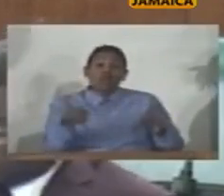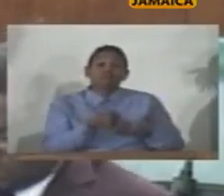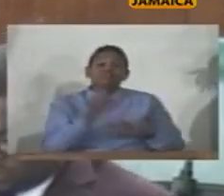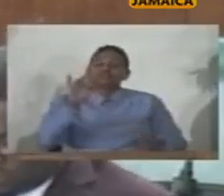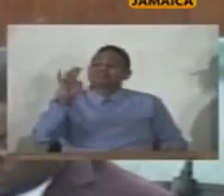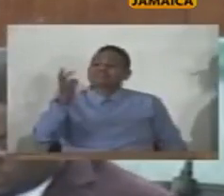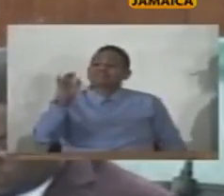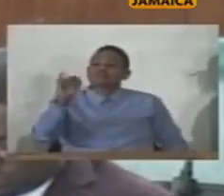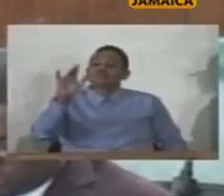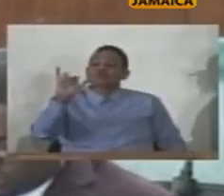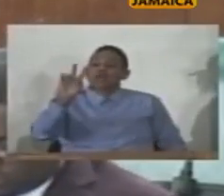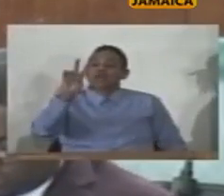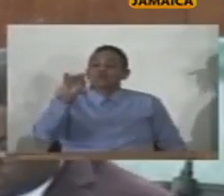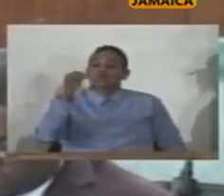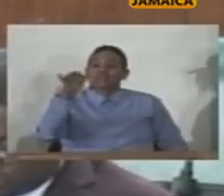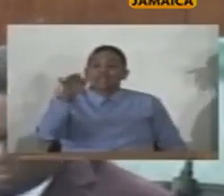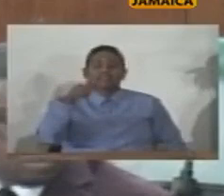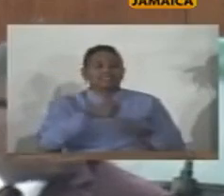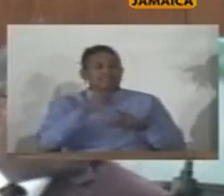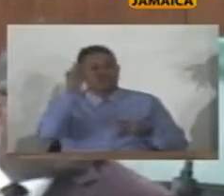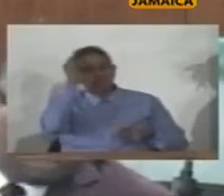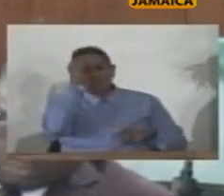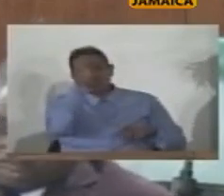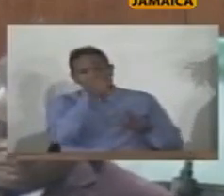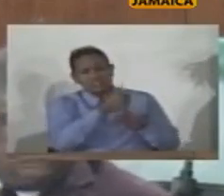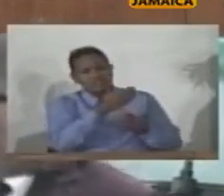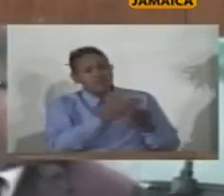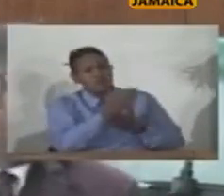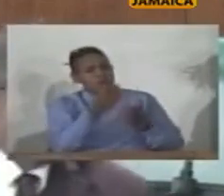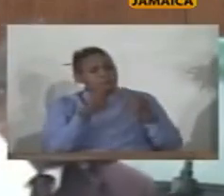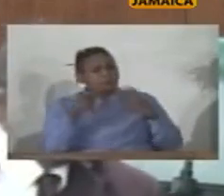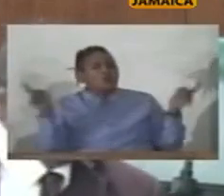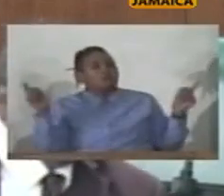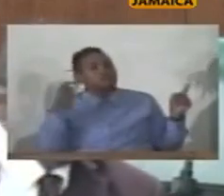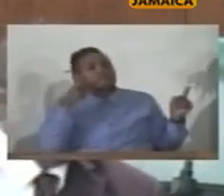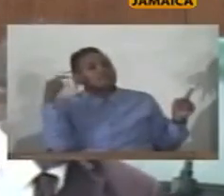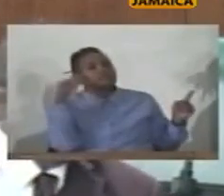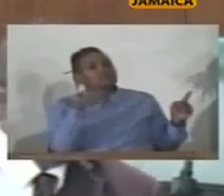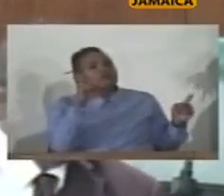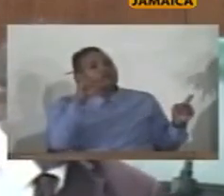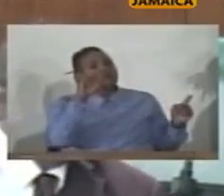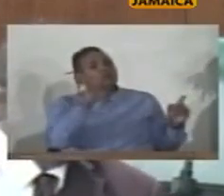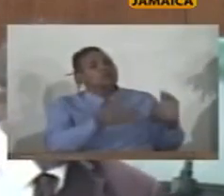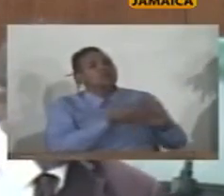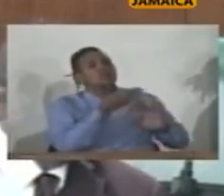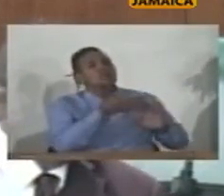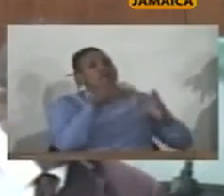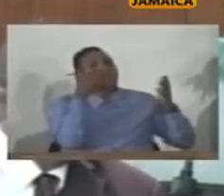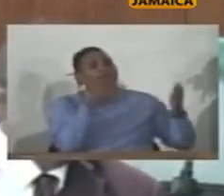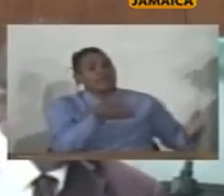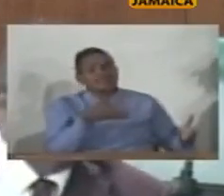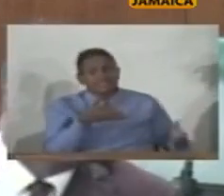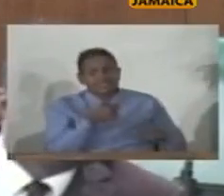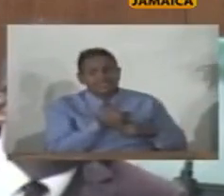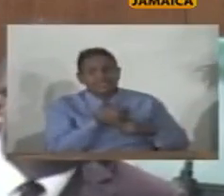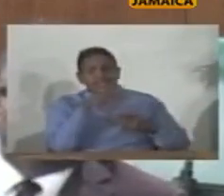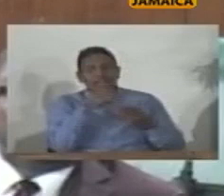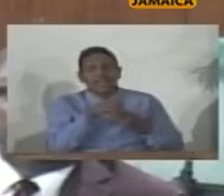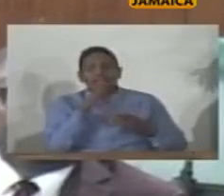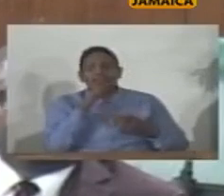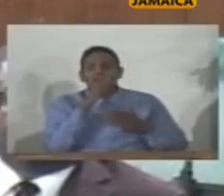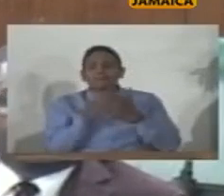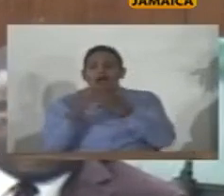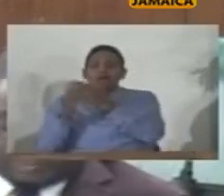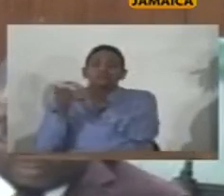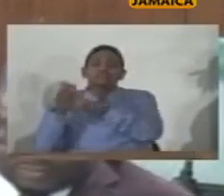day of July 2019, the Governor General by proclamation declared that a state of public emergency exists within parts of